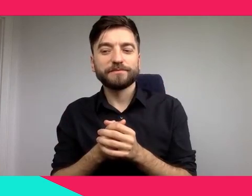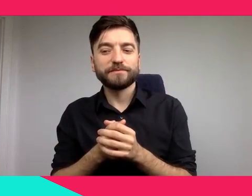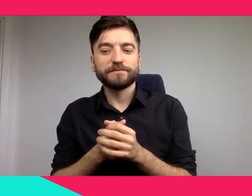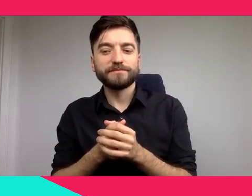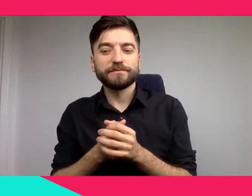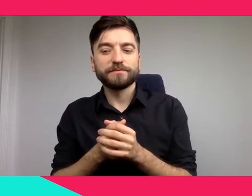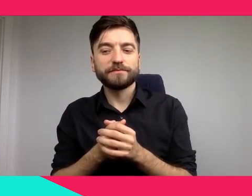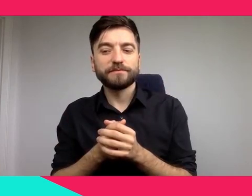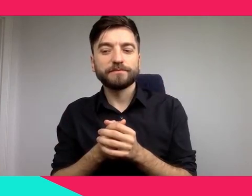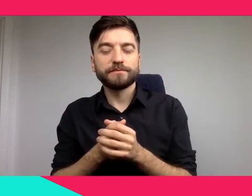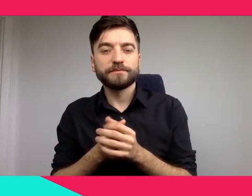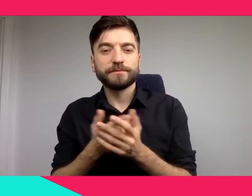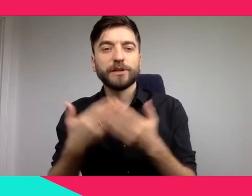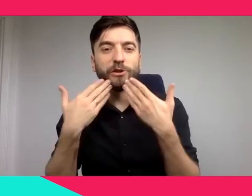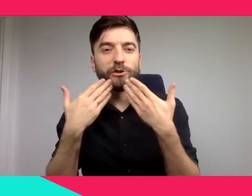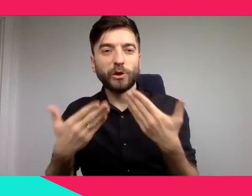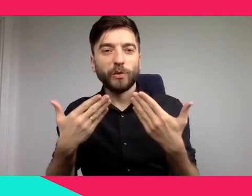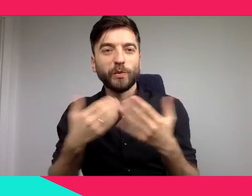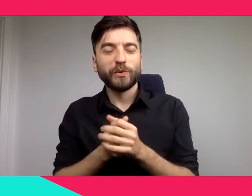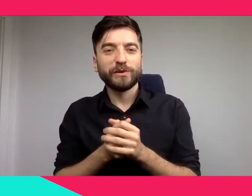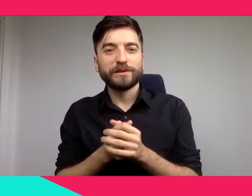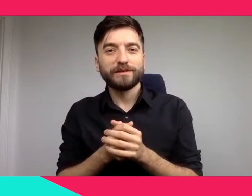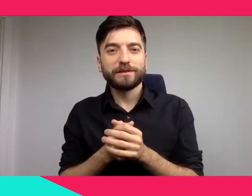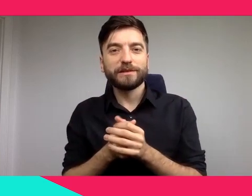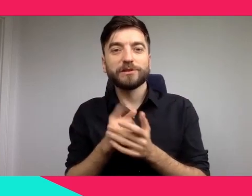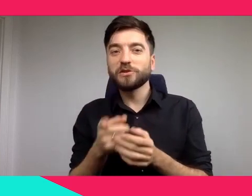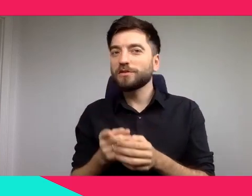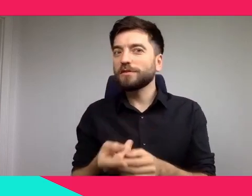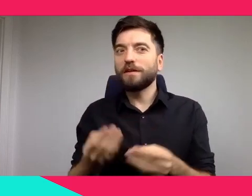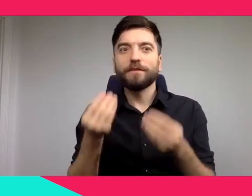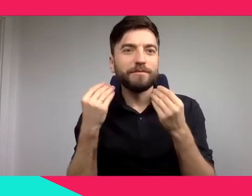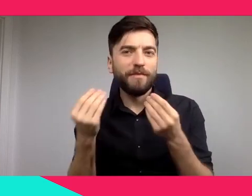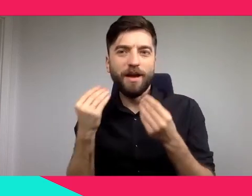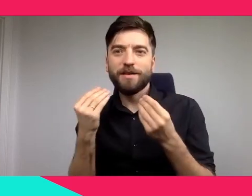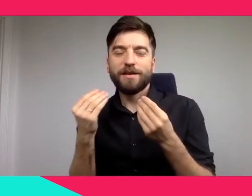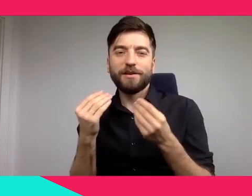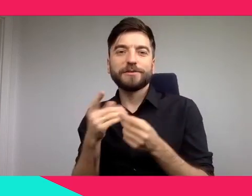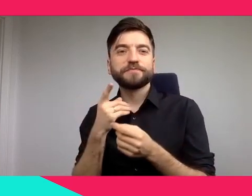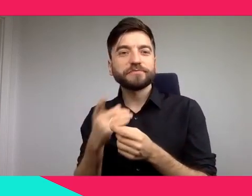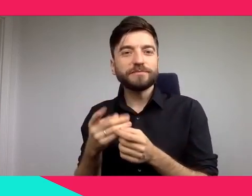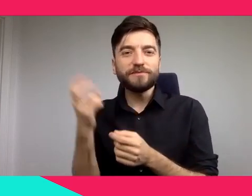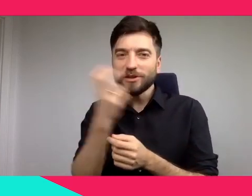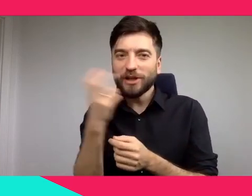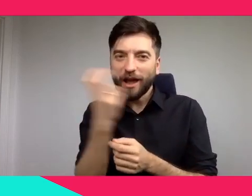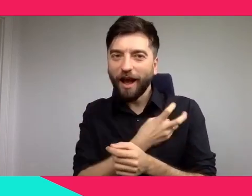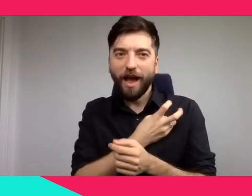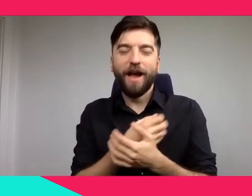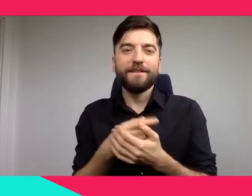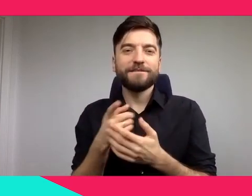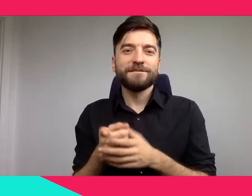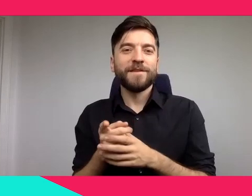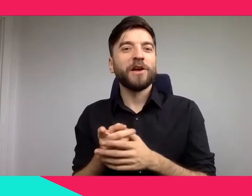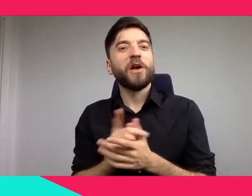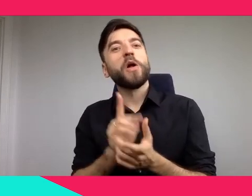actually really fascinating. And I do understand, I feel I could be talking with you for hours about all that. And we